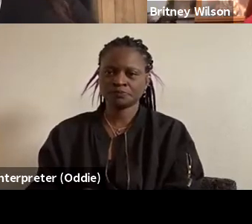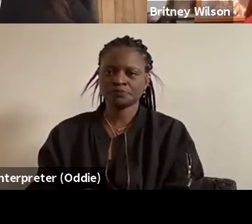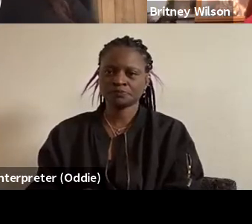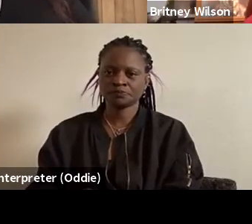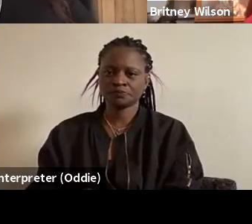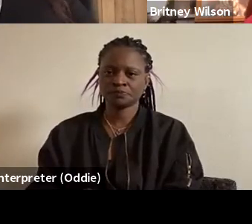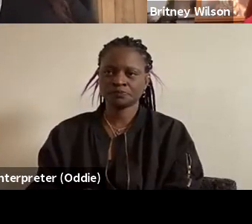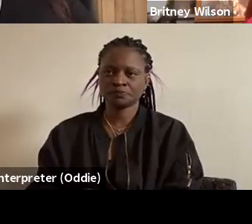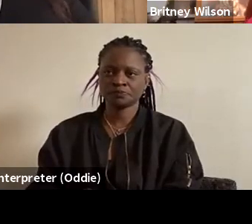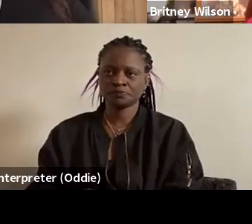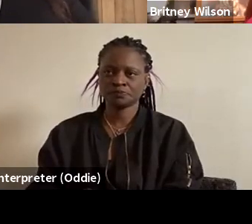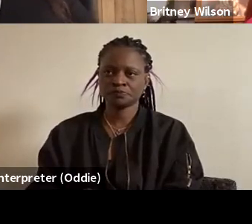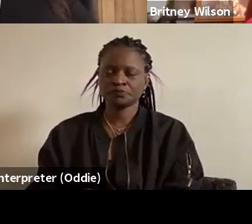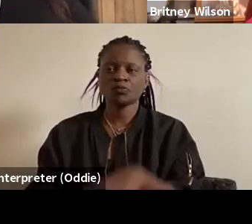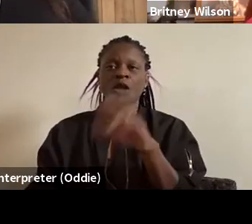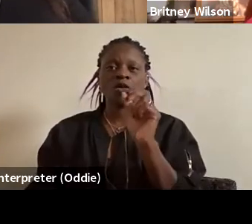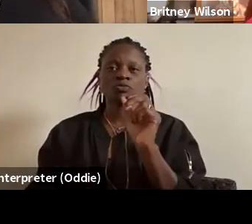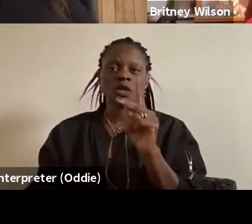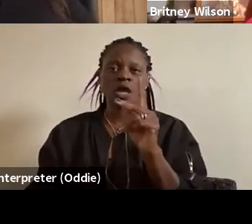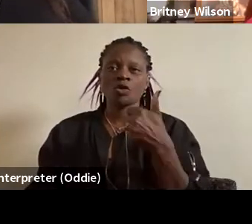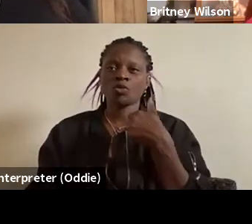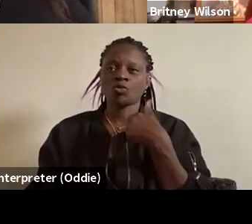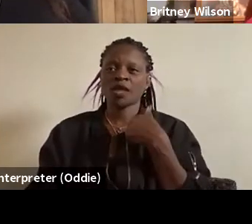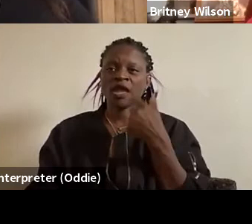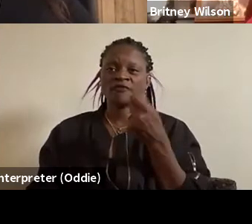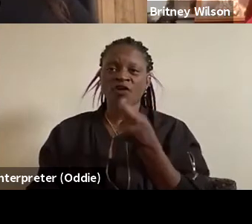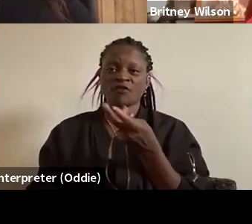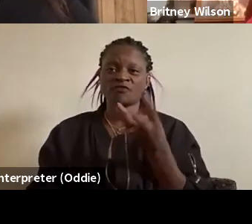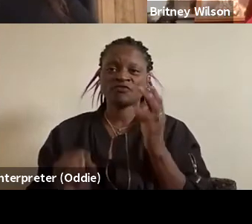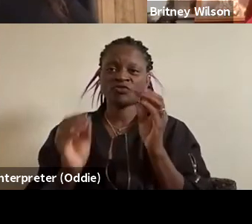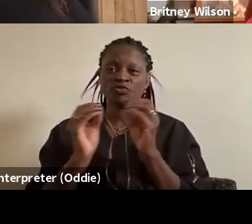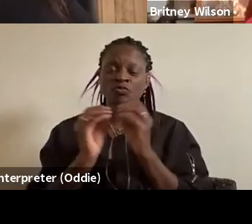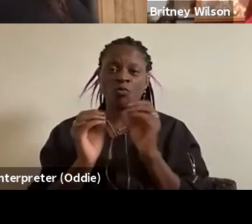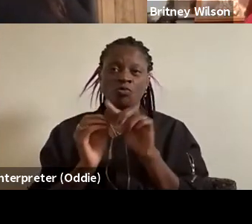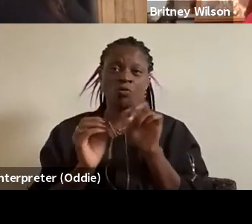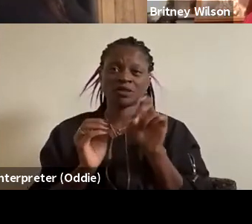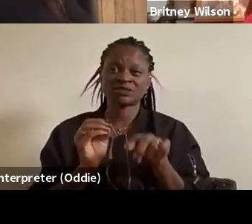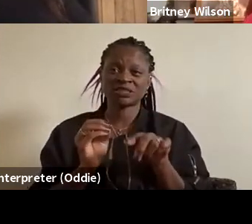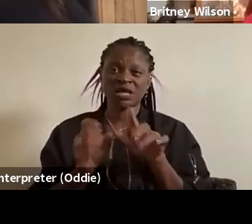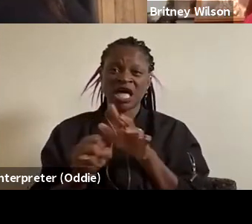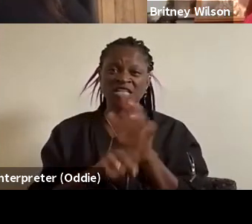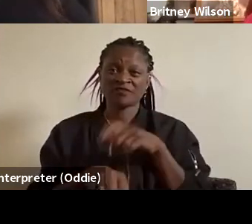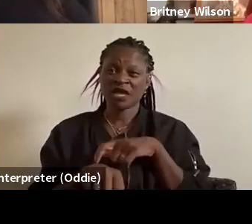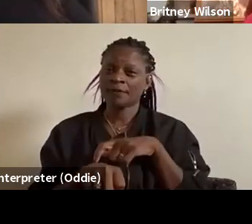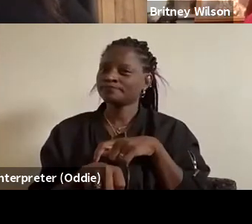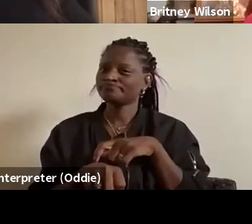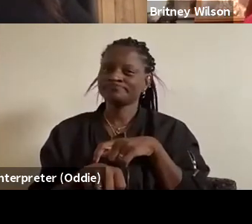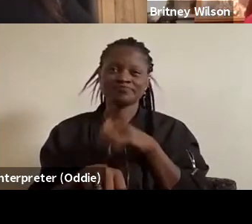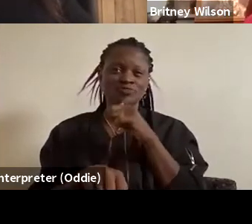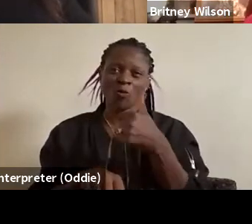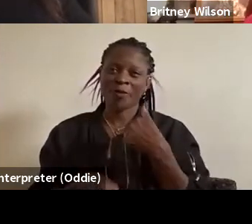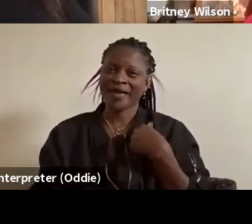Yep. Well, there are a number of really great additional questions that we do not have time for, which is just